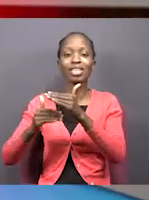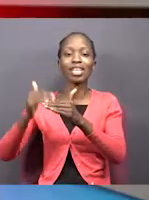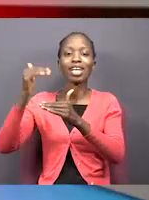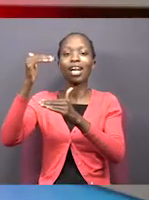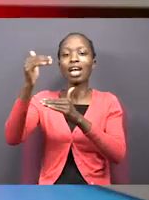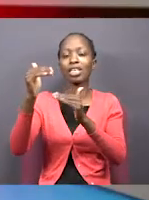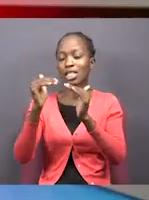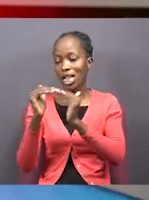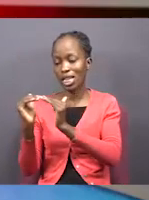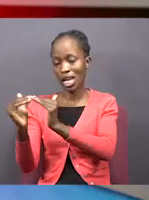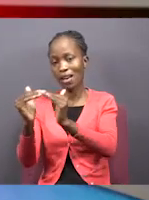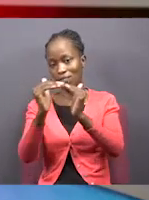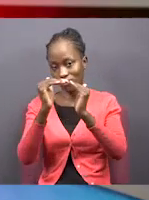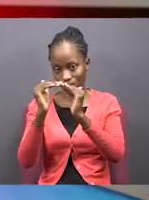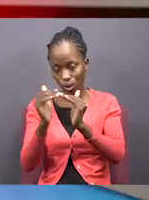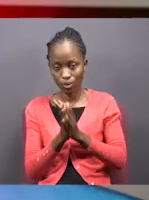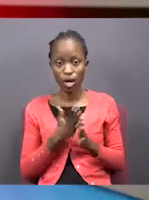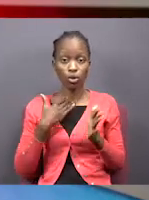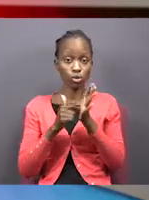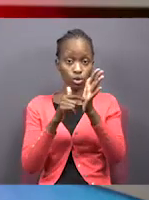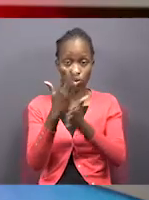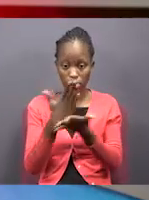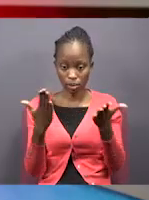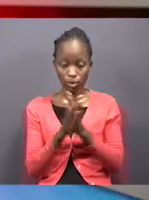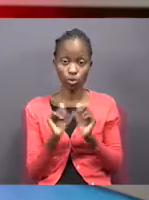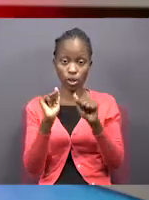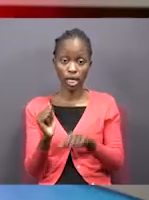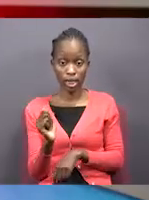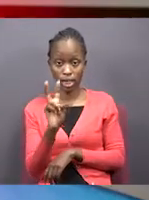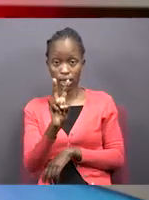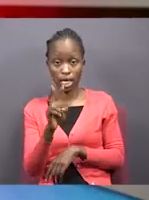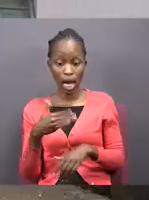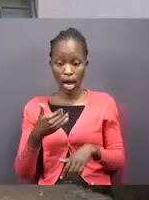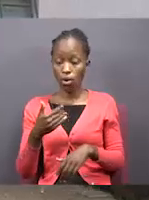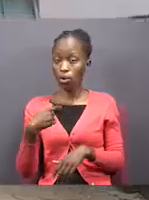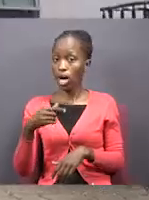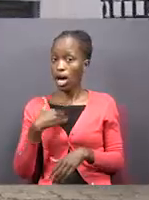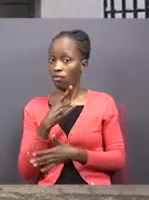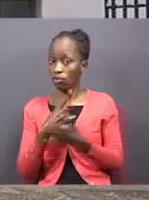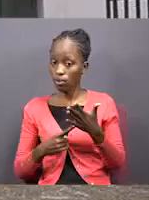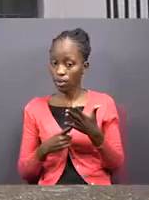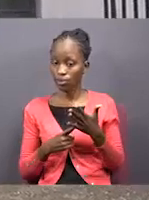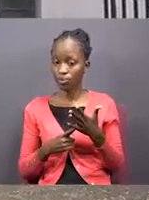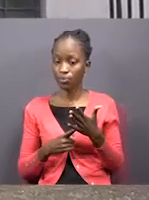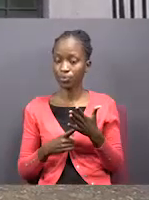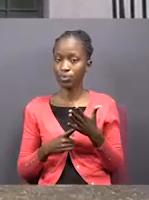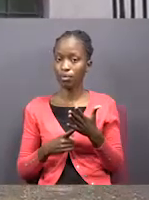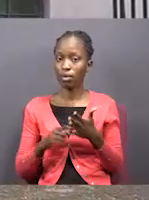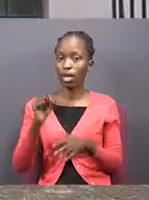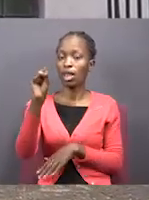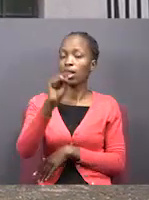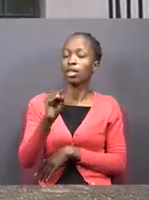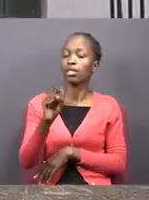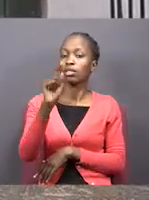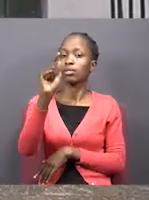stairs. This is called a staircase, right? So we have steps right here. So I want you to look behind me and look